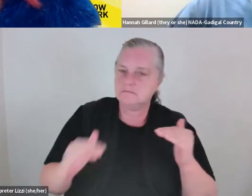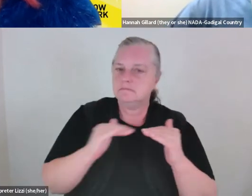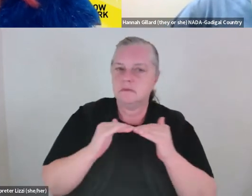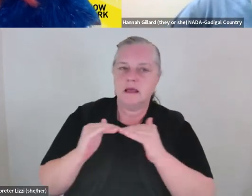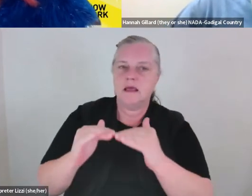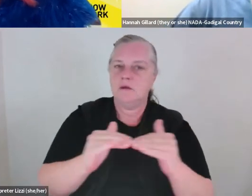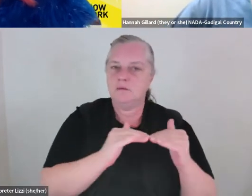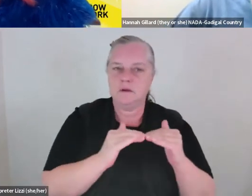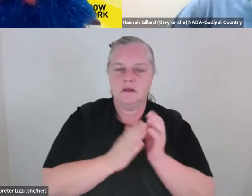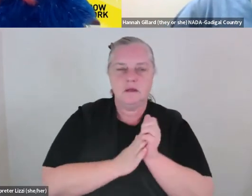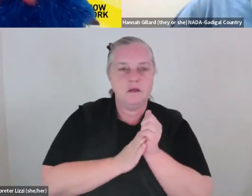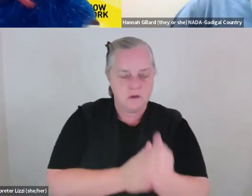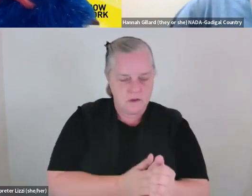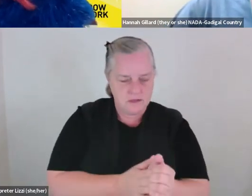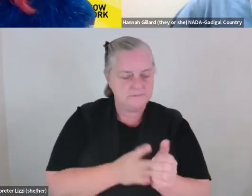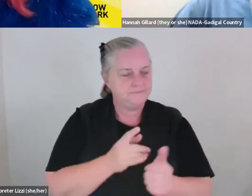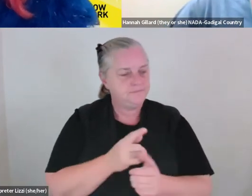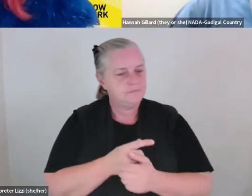on how to best support